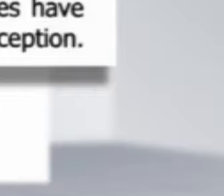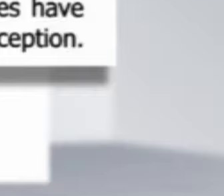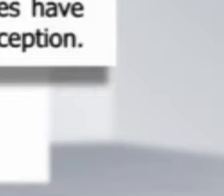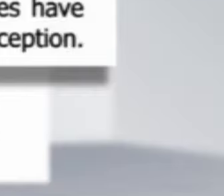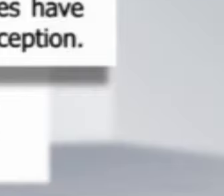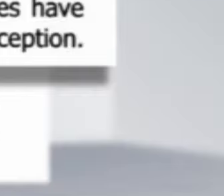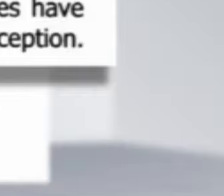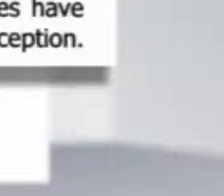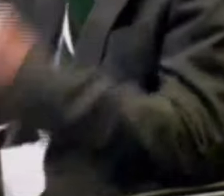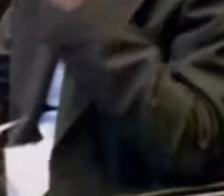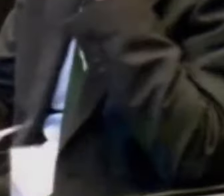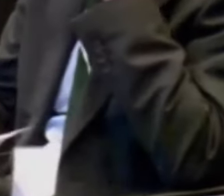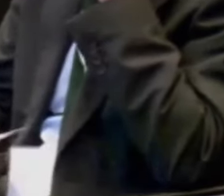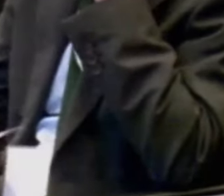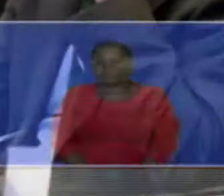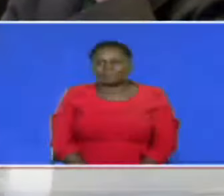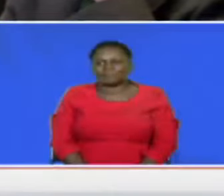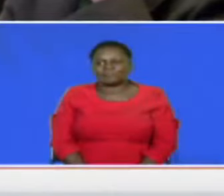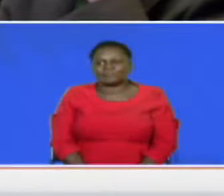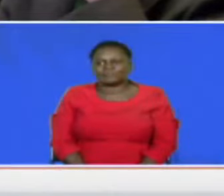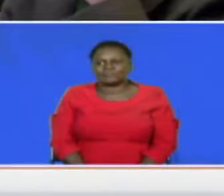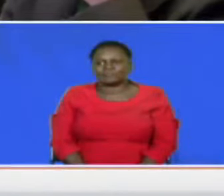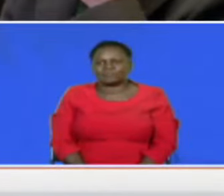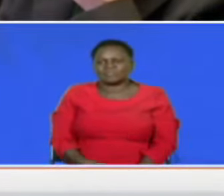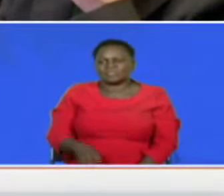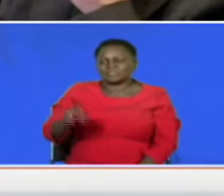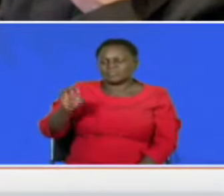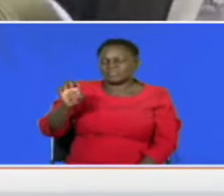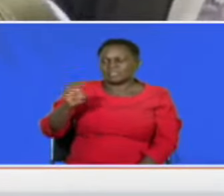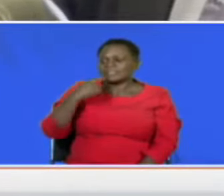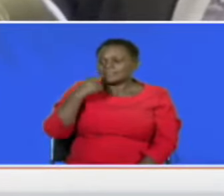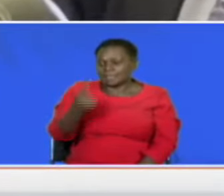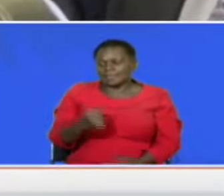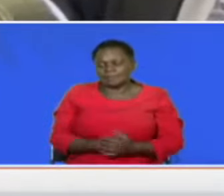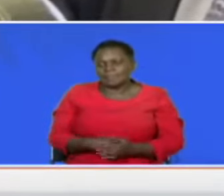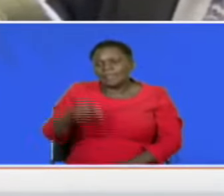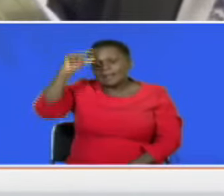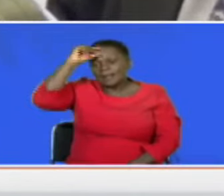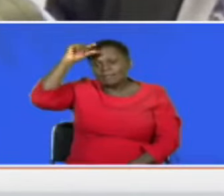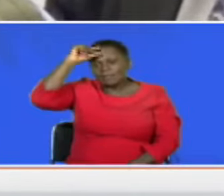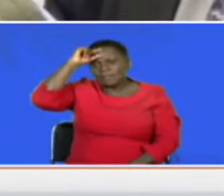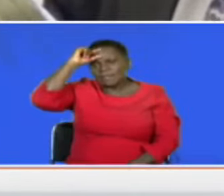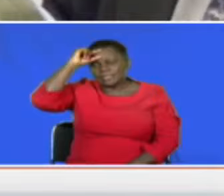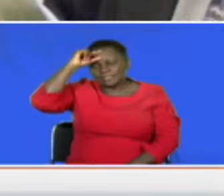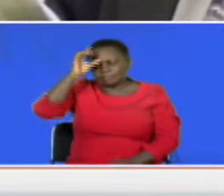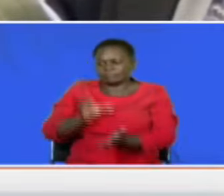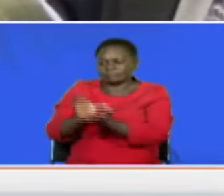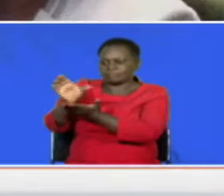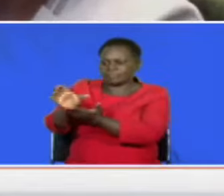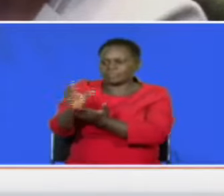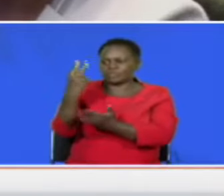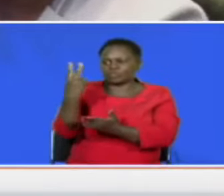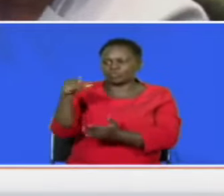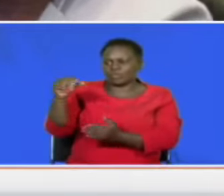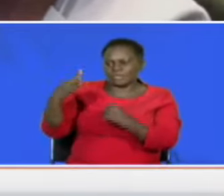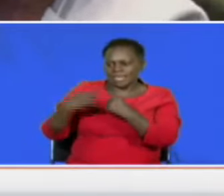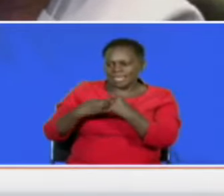pay immediately. The Chief of Staff, Felix Kusgei, revealed that the government has already released